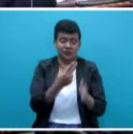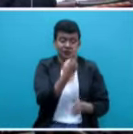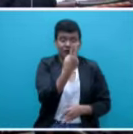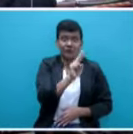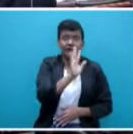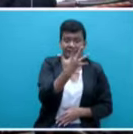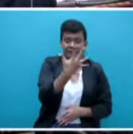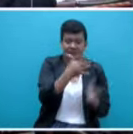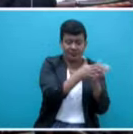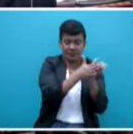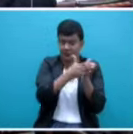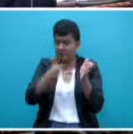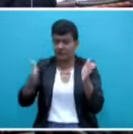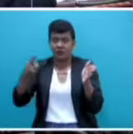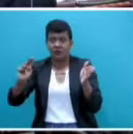and